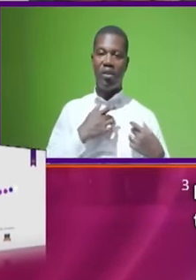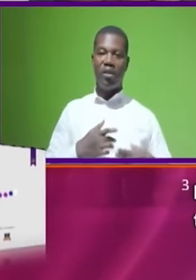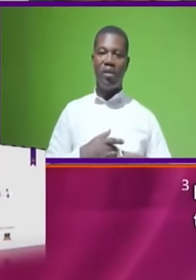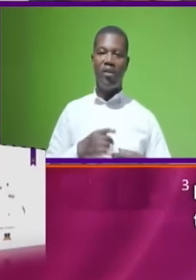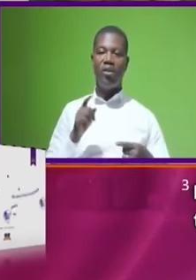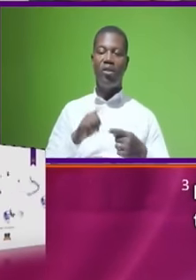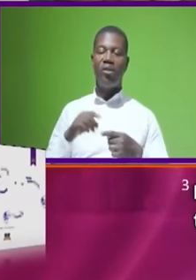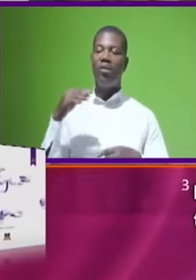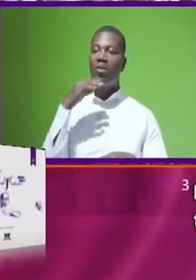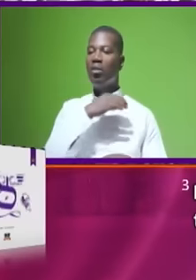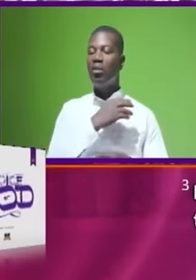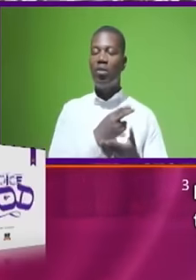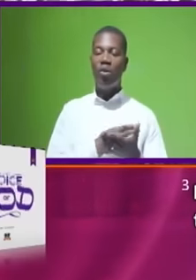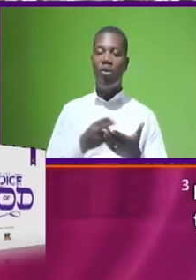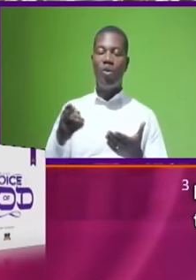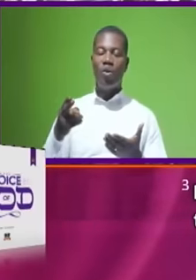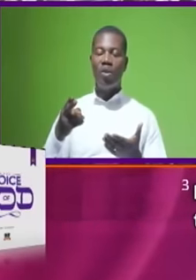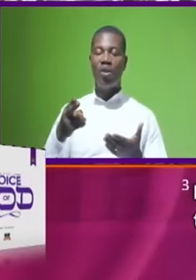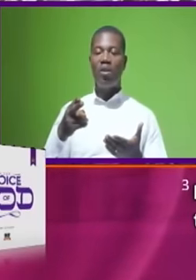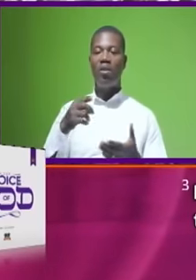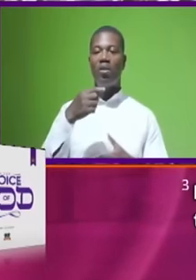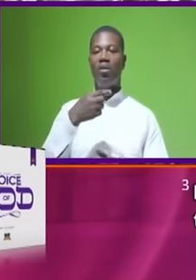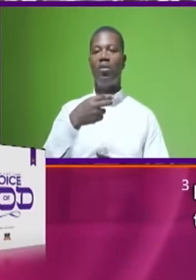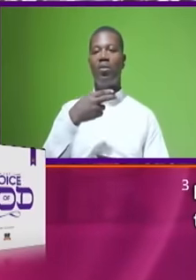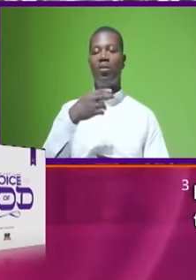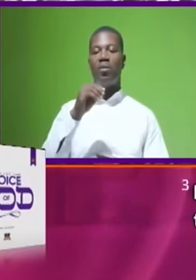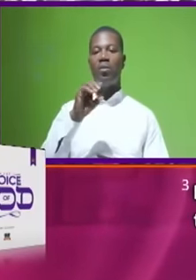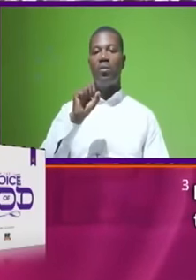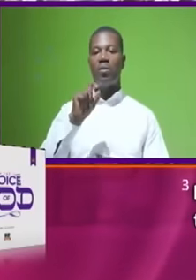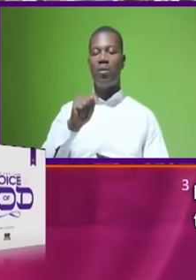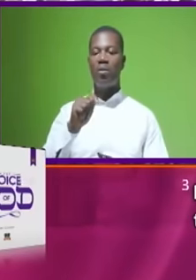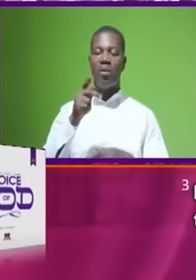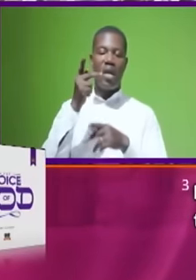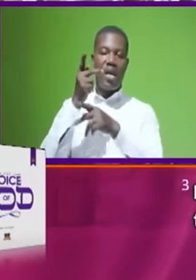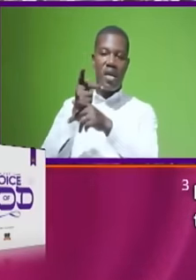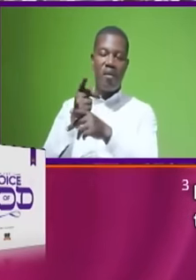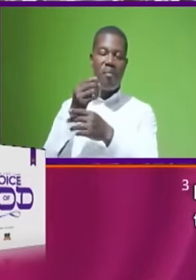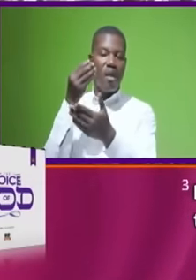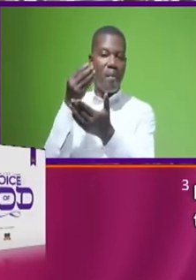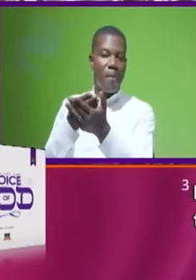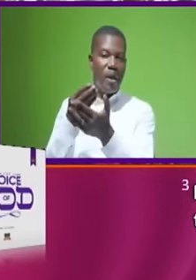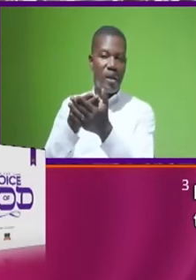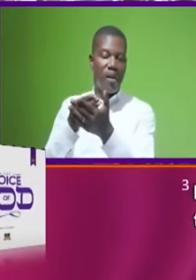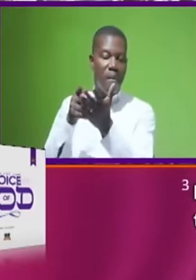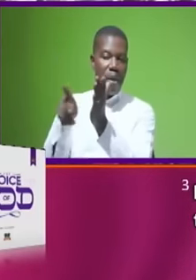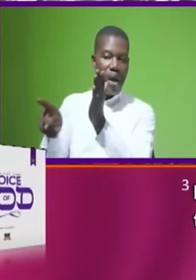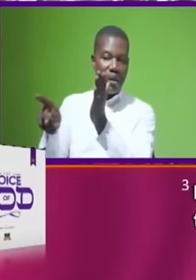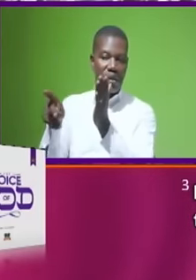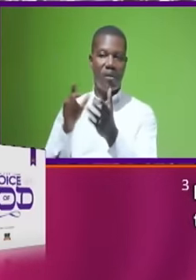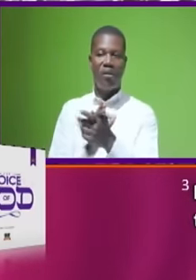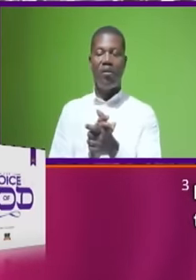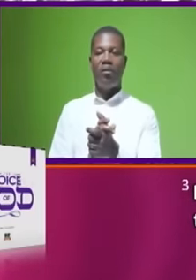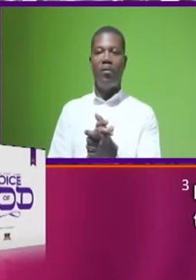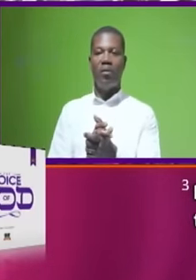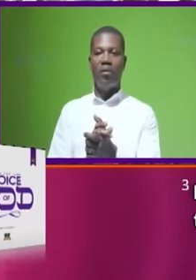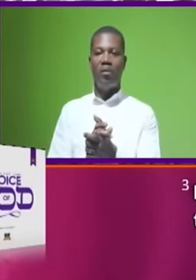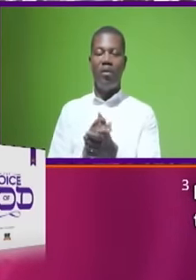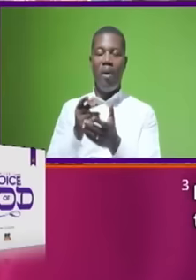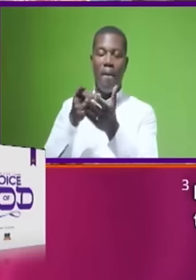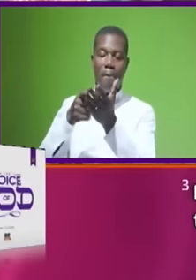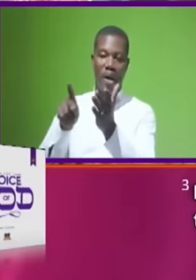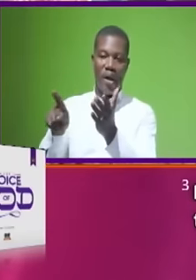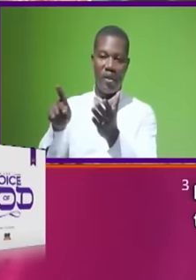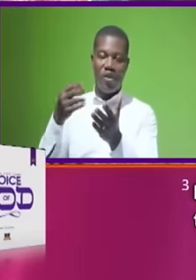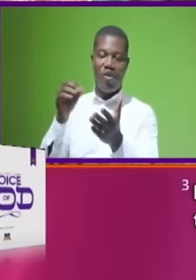lie to the Holy Ghost. And to keep back. And to keep back. part of the price of